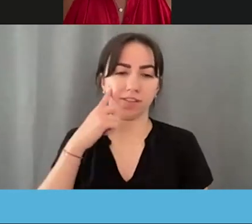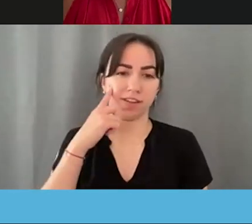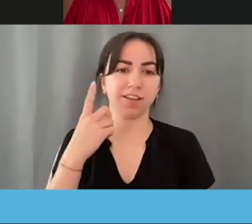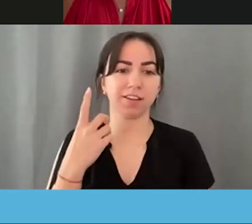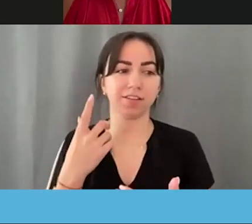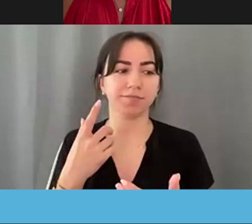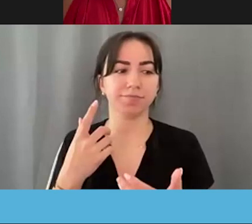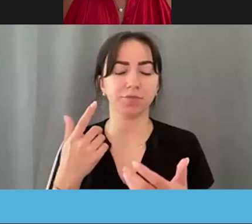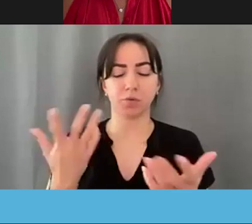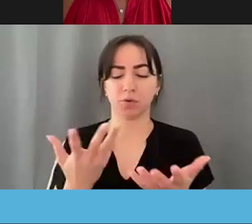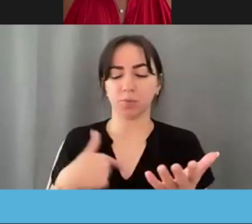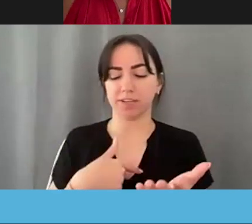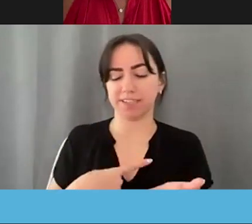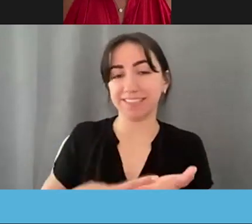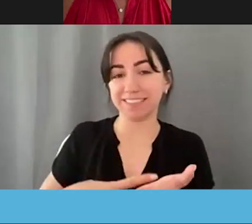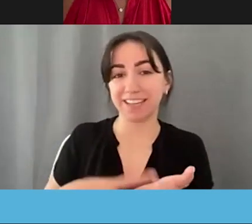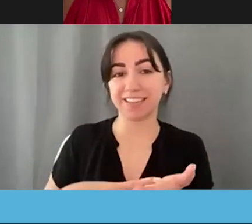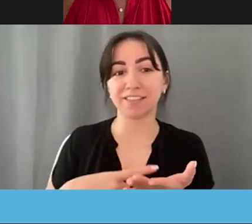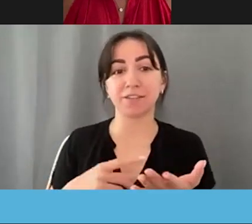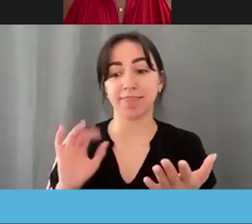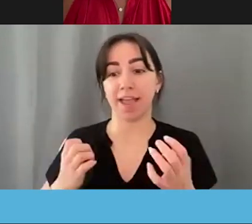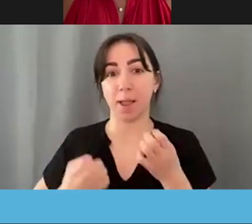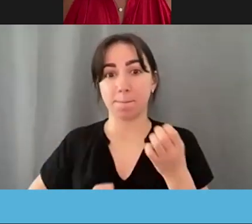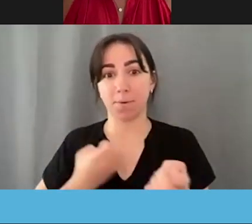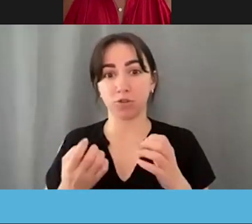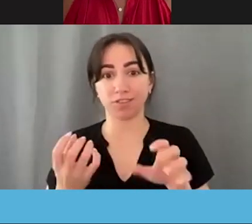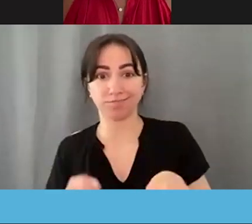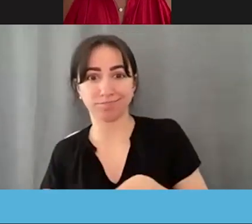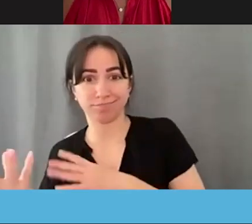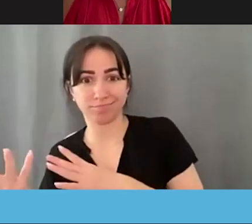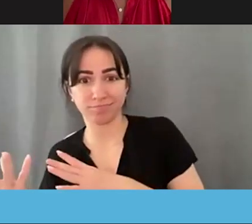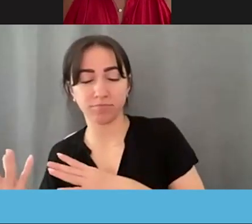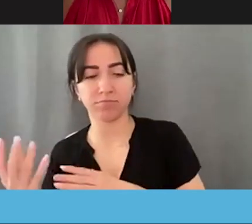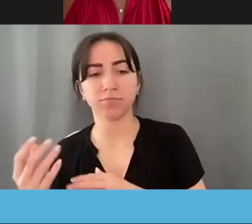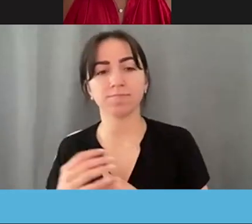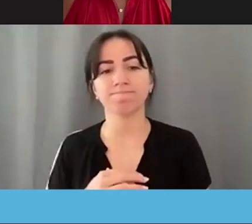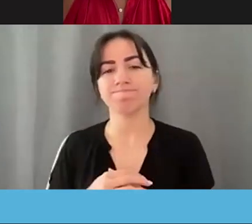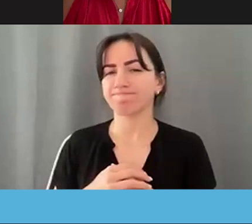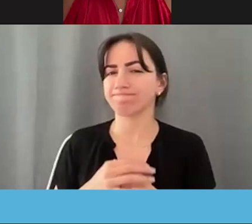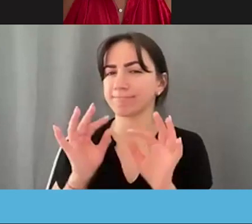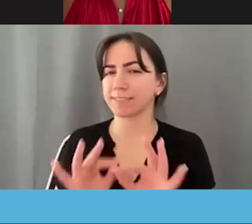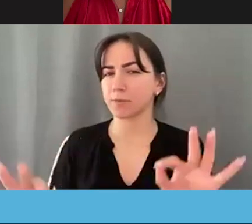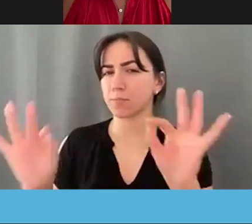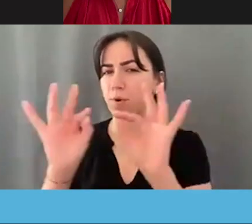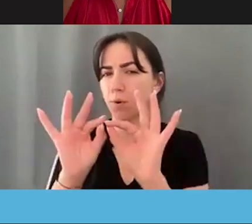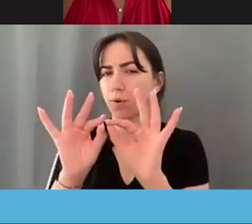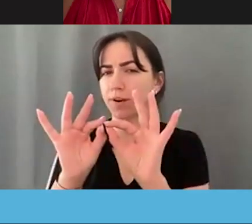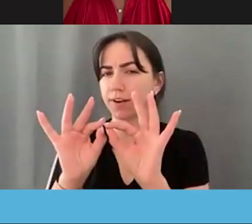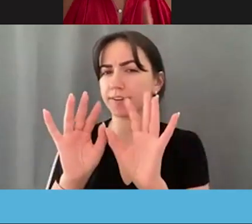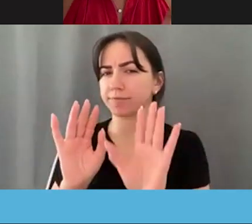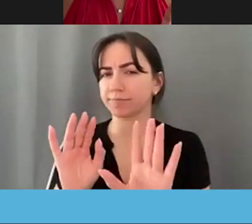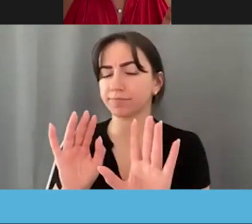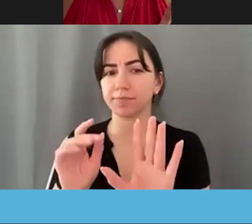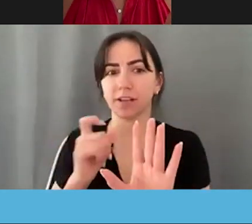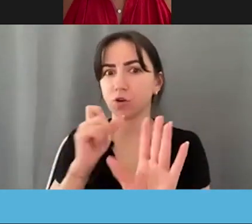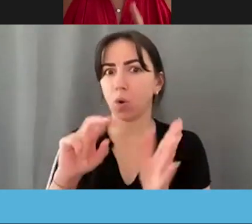what we're discussing, taking our emotions out of it is very important. Well, and I don't